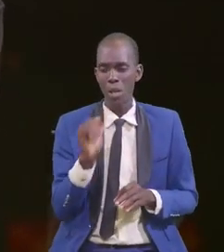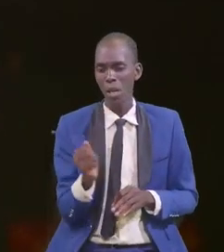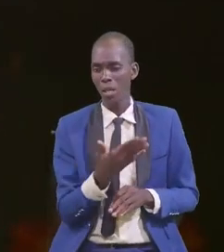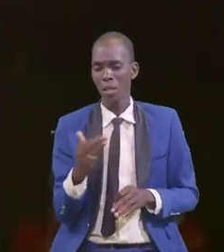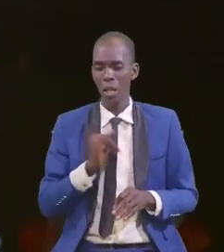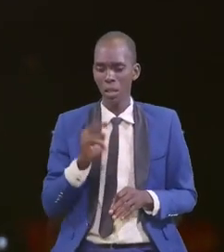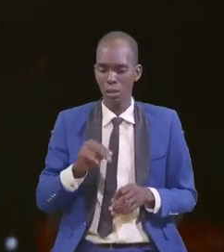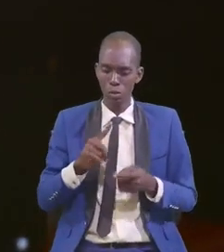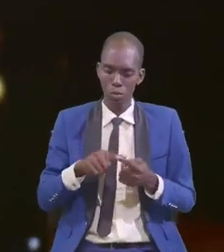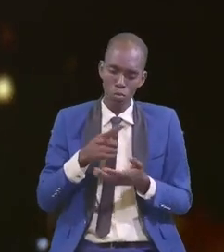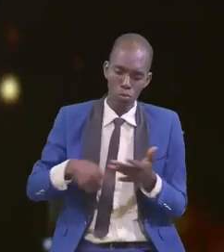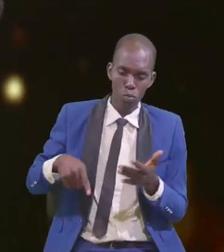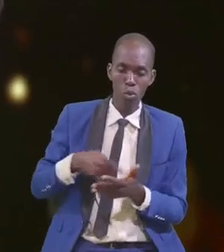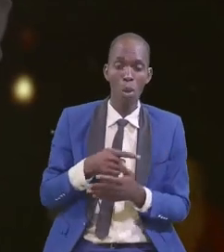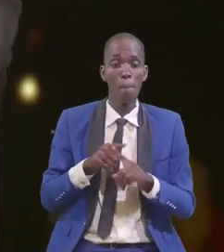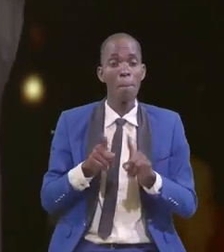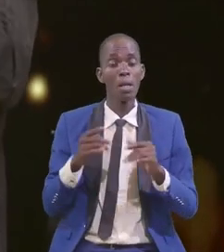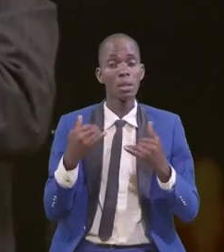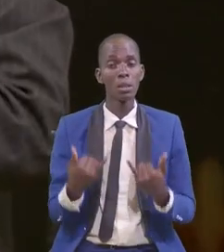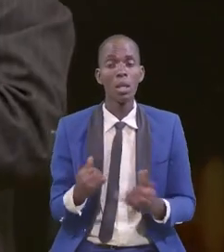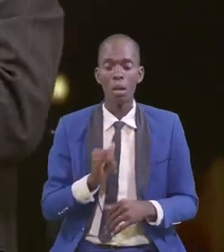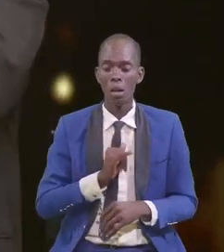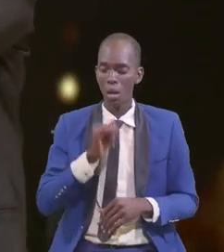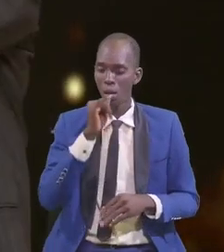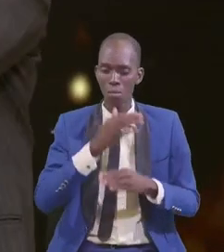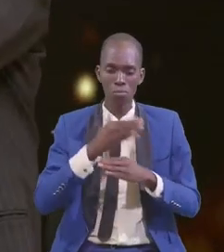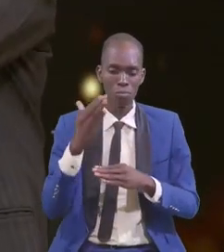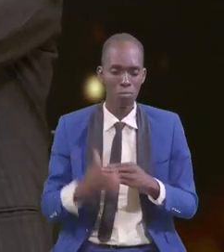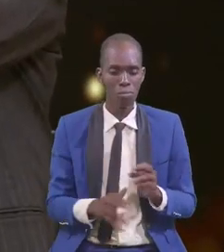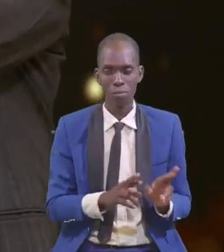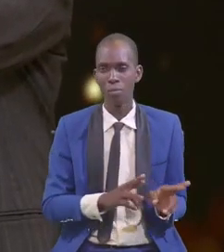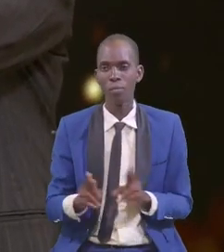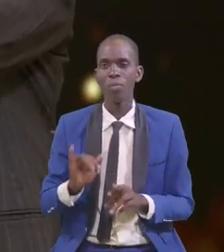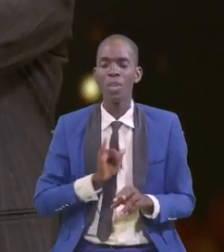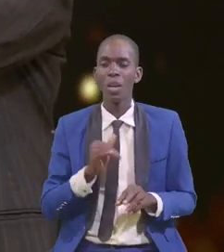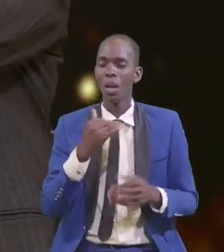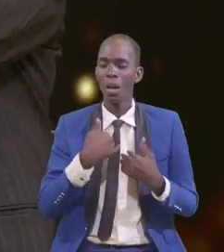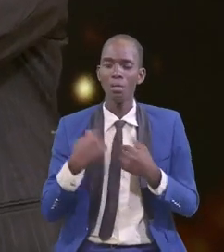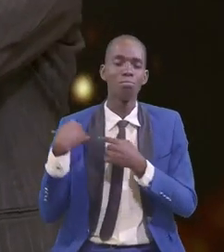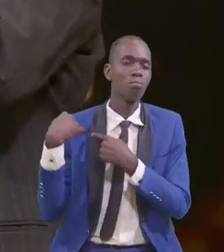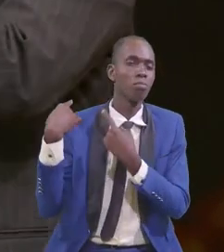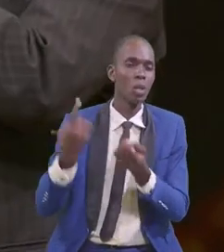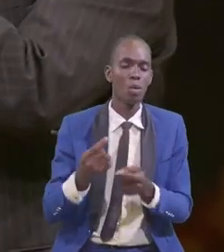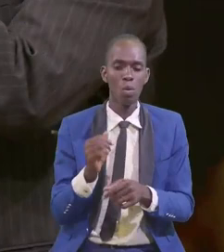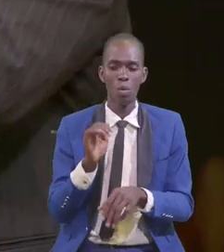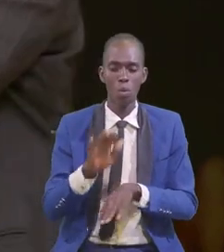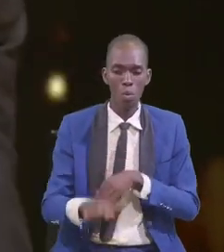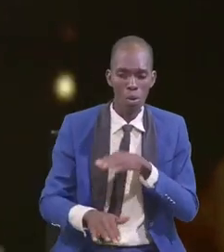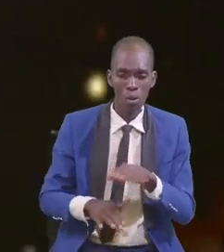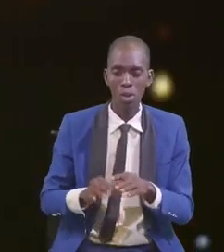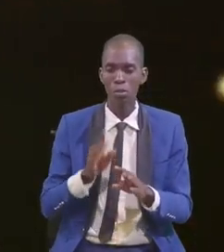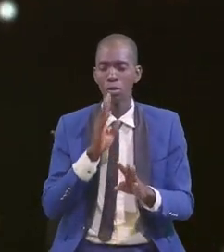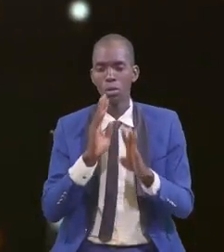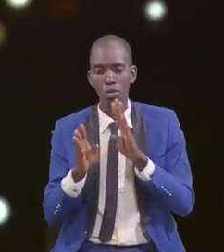care of. But now, I am ready. I've been walking in the light and talking in the light